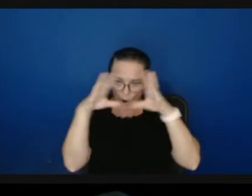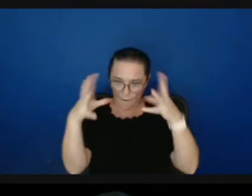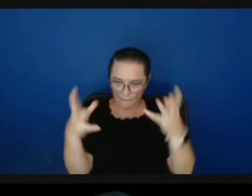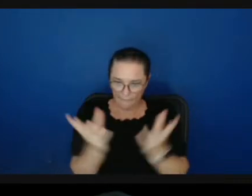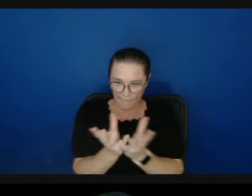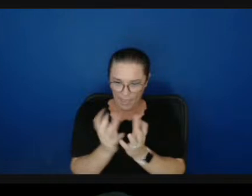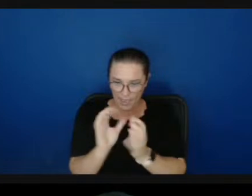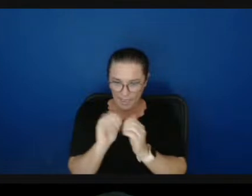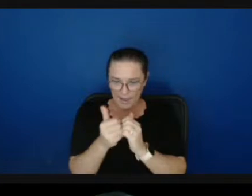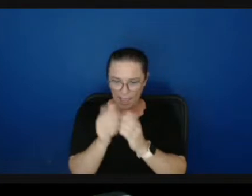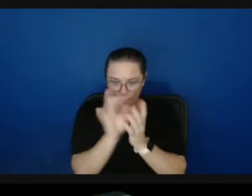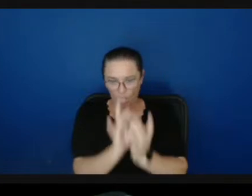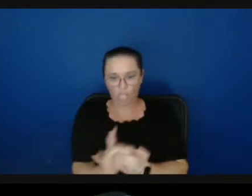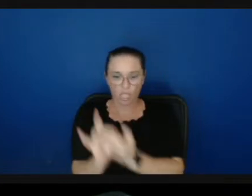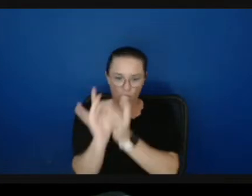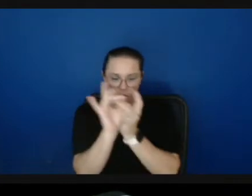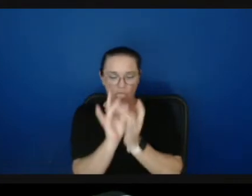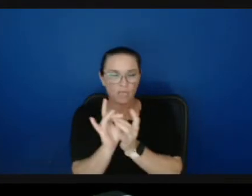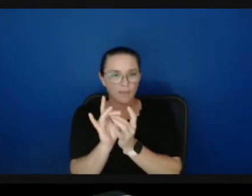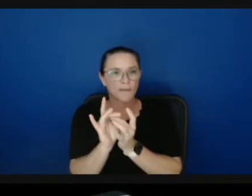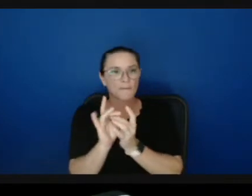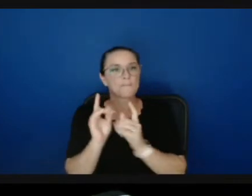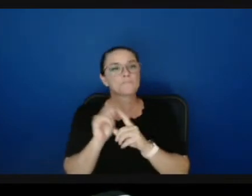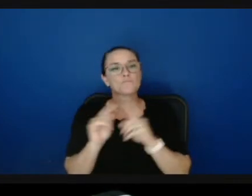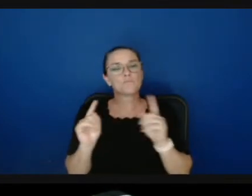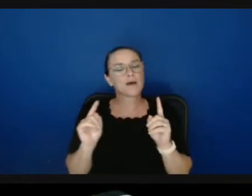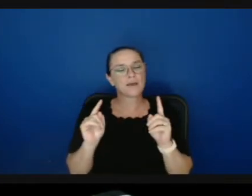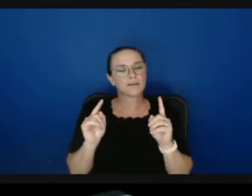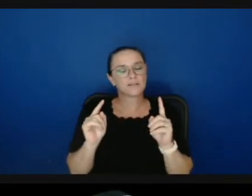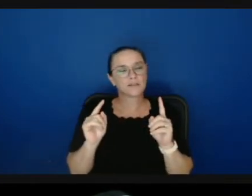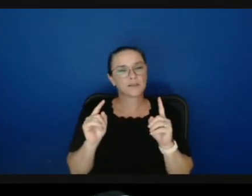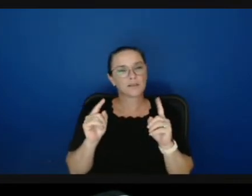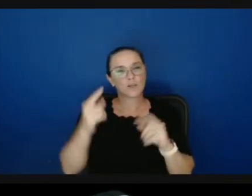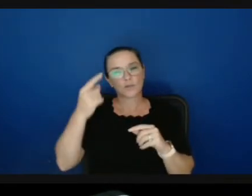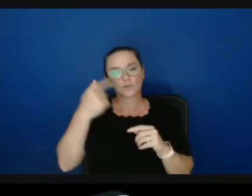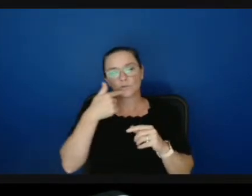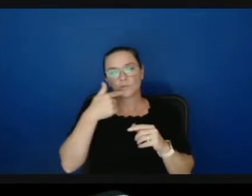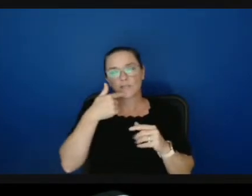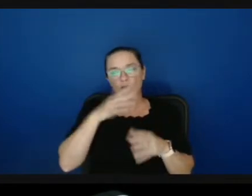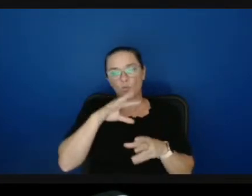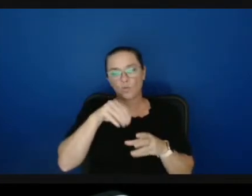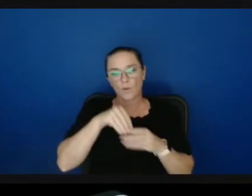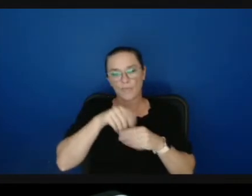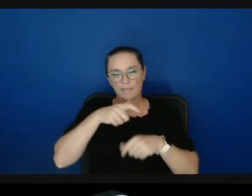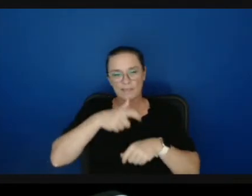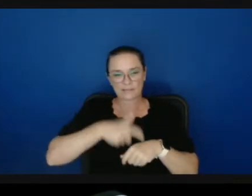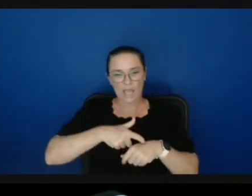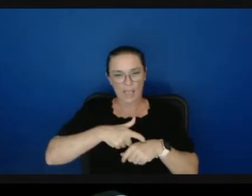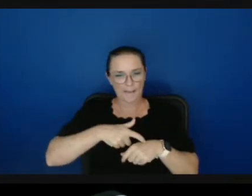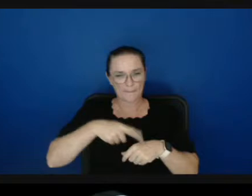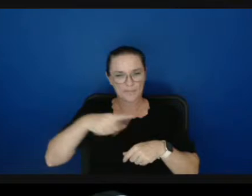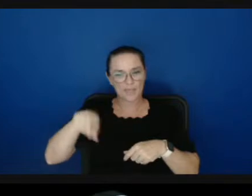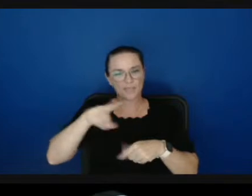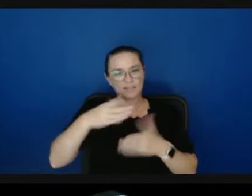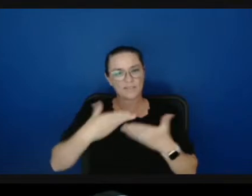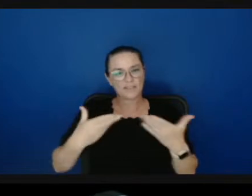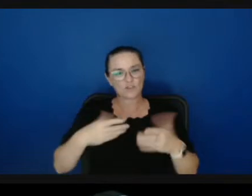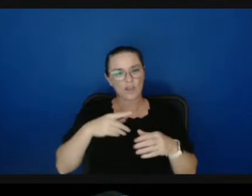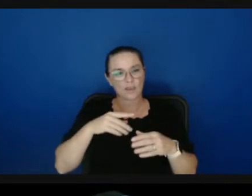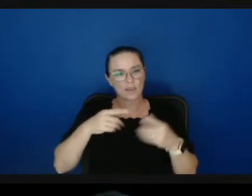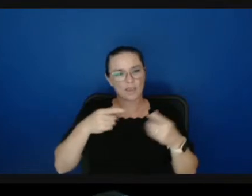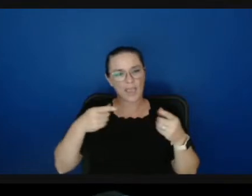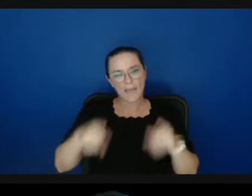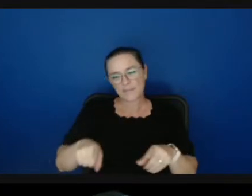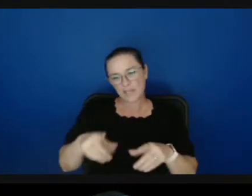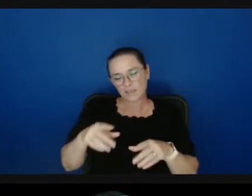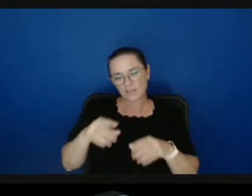and into the Earth and all that. But to say that within the time scale of these events happening, that one is affecting another, to me is